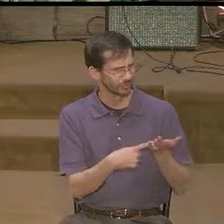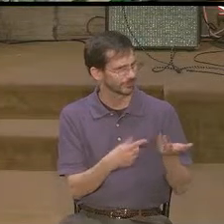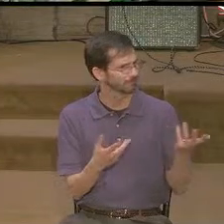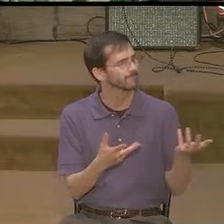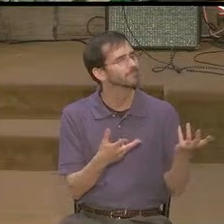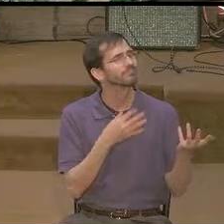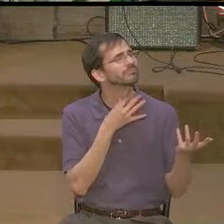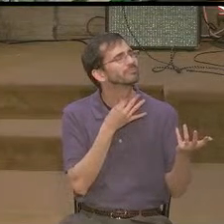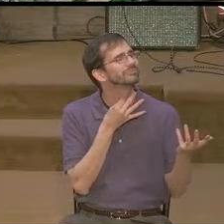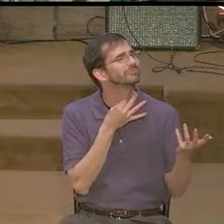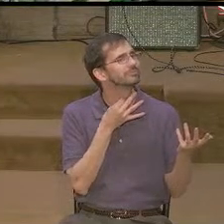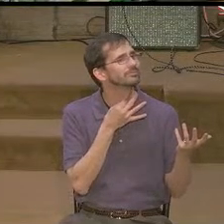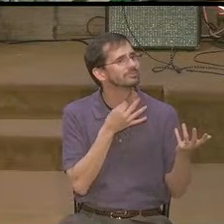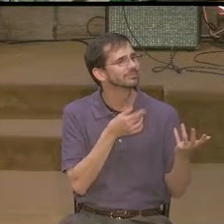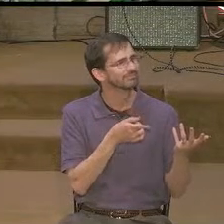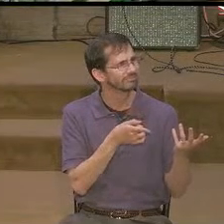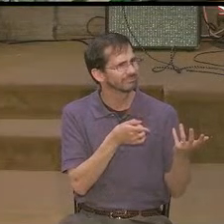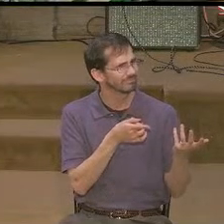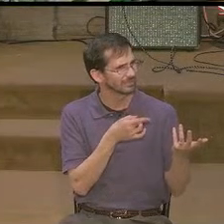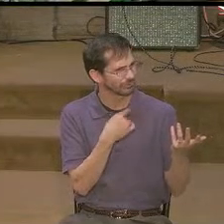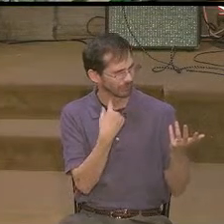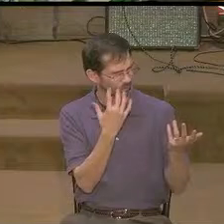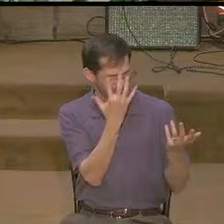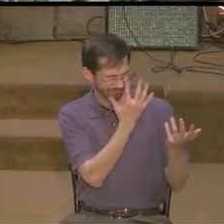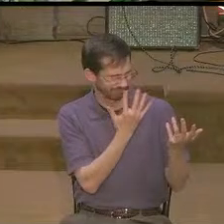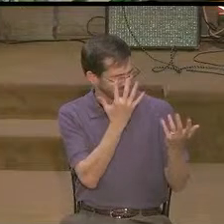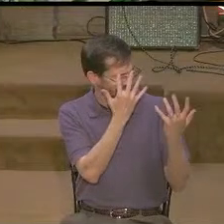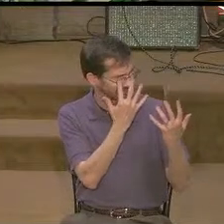walk and are sad?